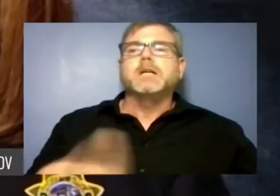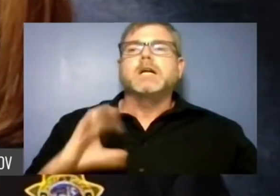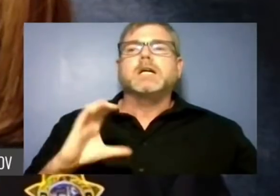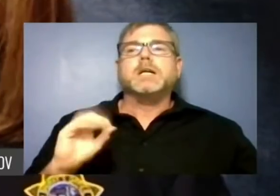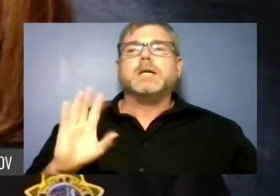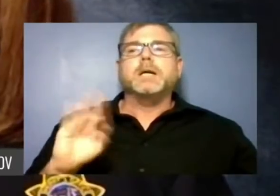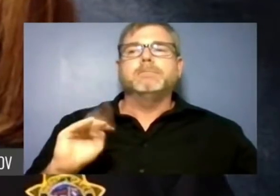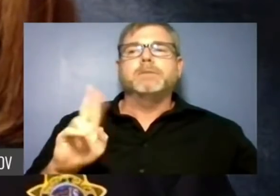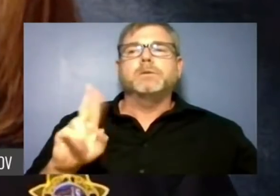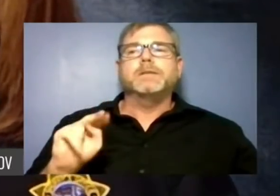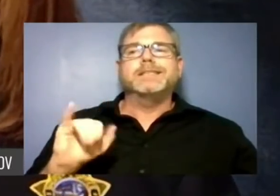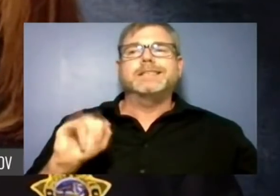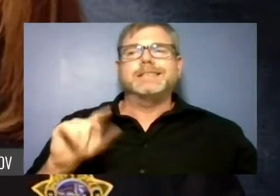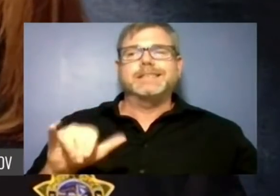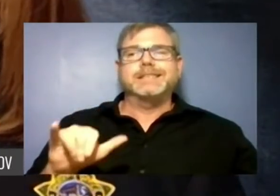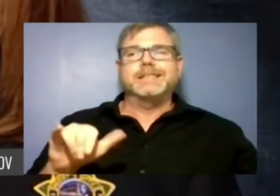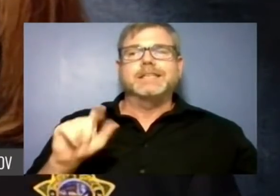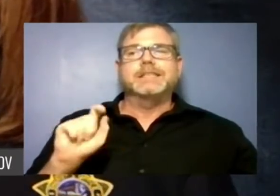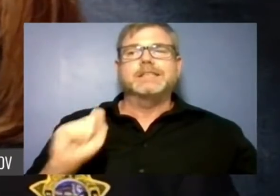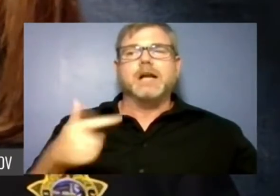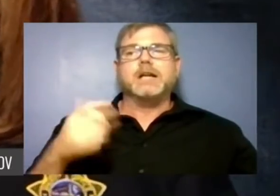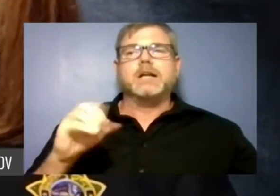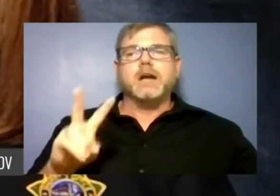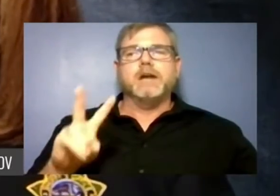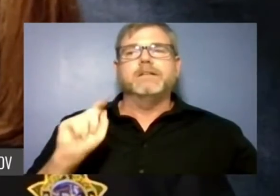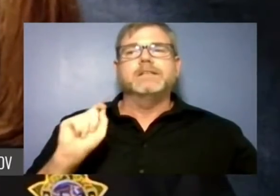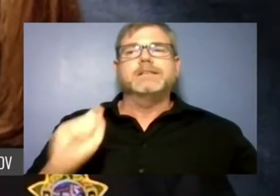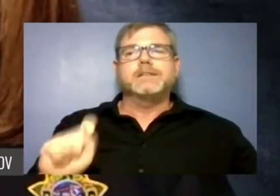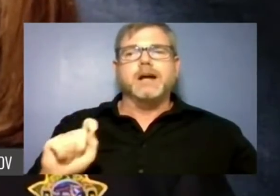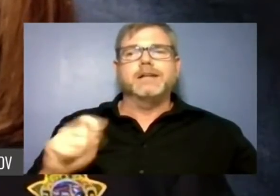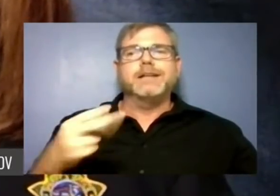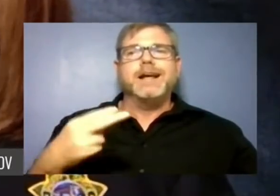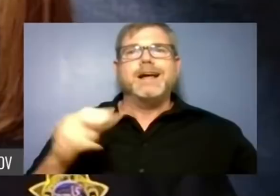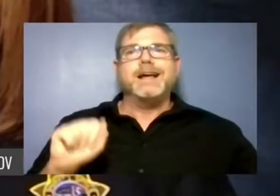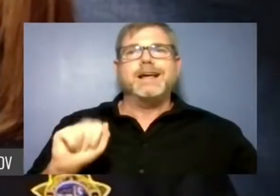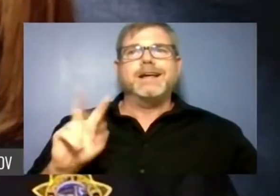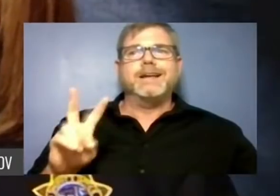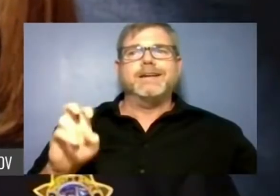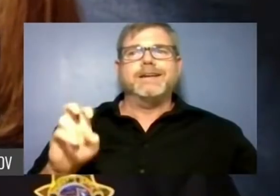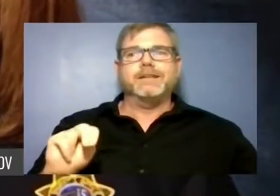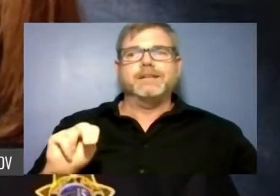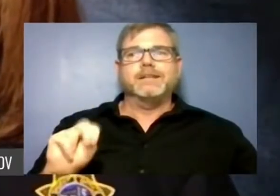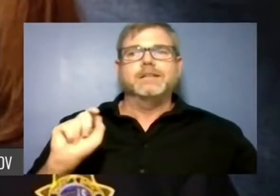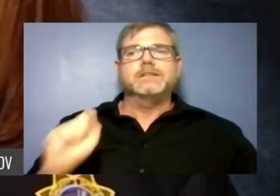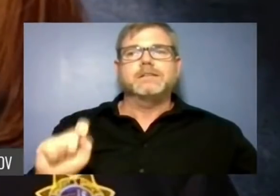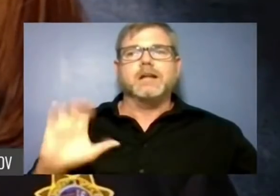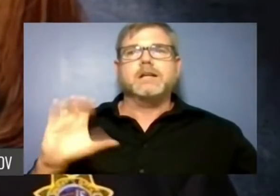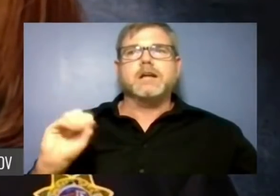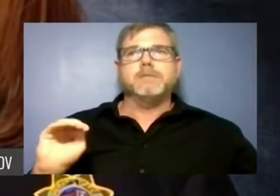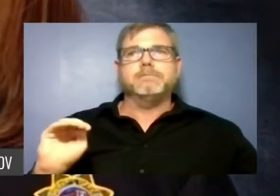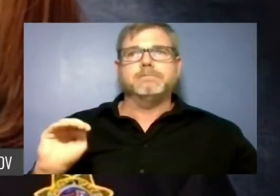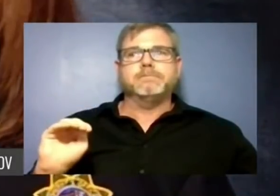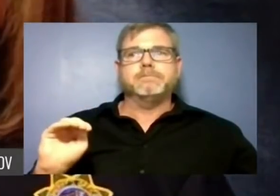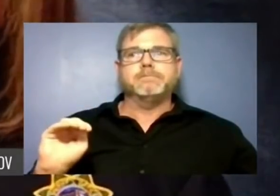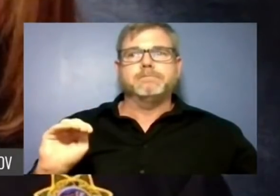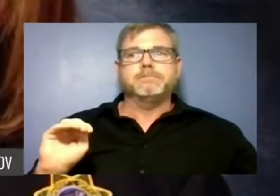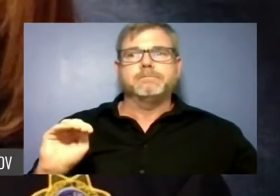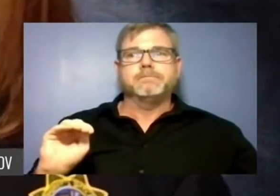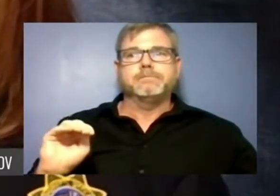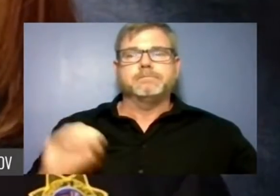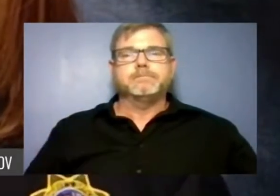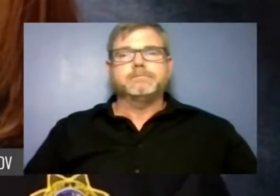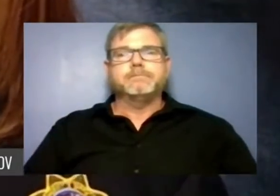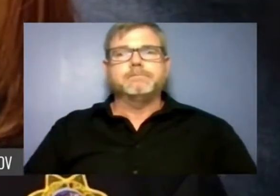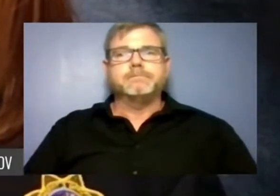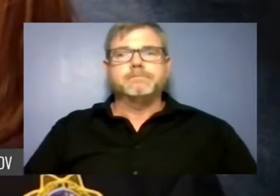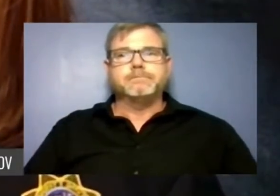when we change a status. Sometimes you have to hit refresh on your browser if you're not seeing the update. If you've gotten a notice